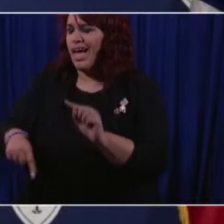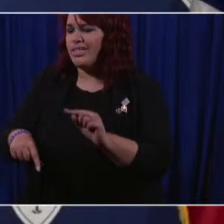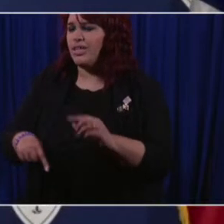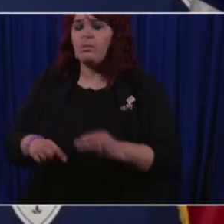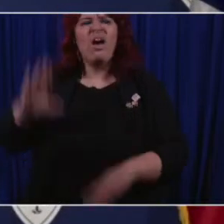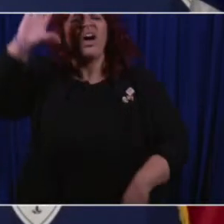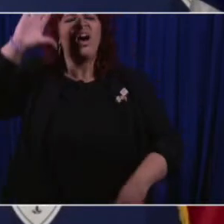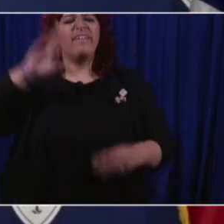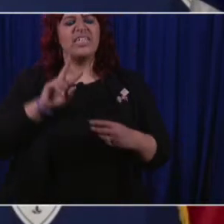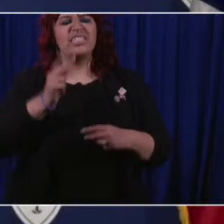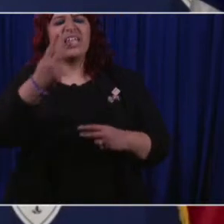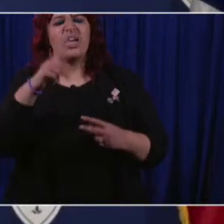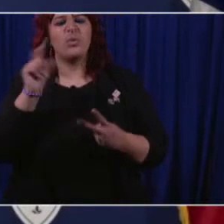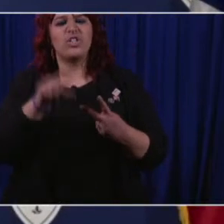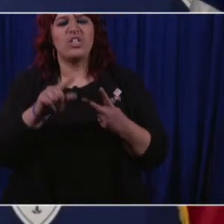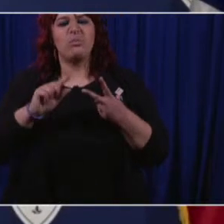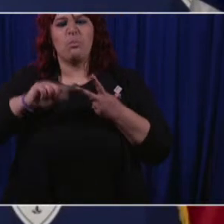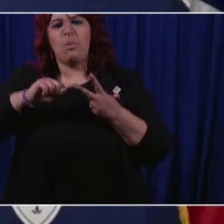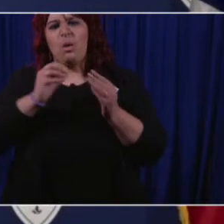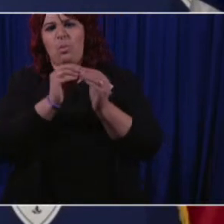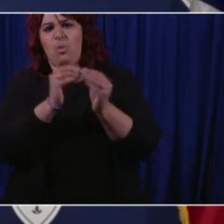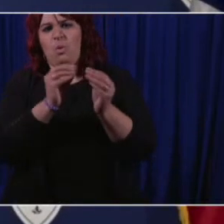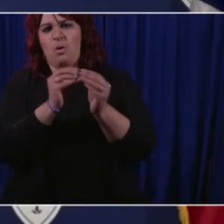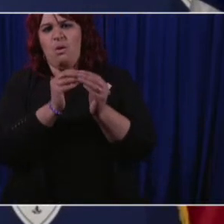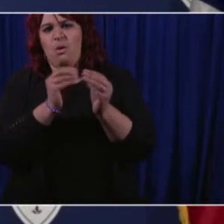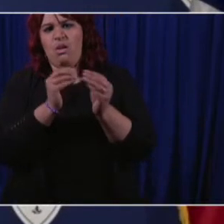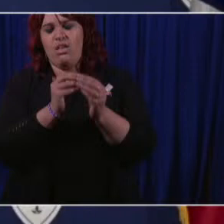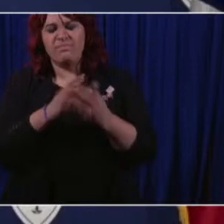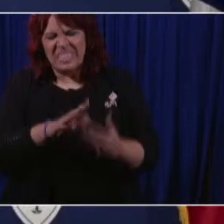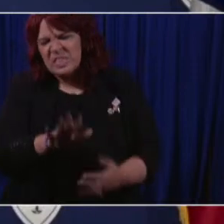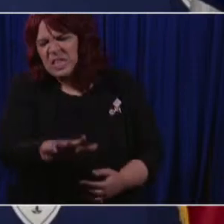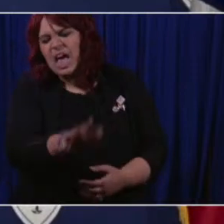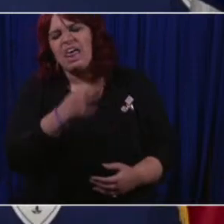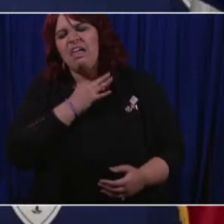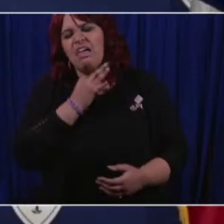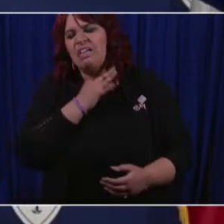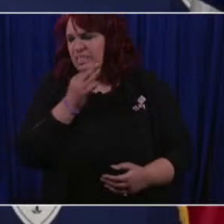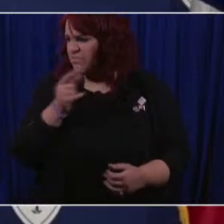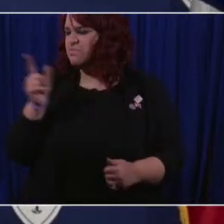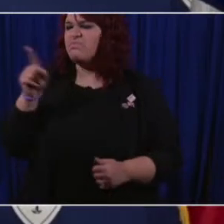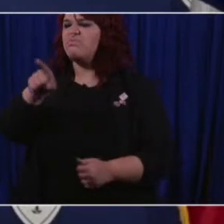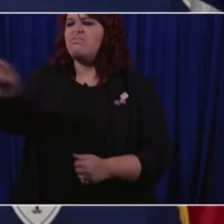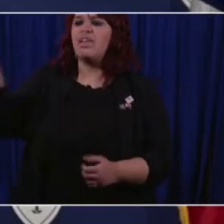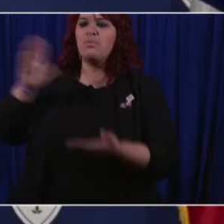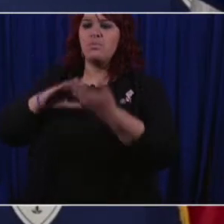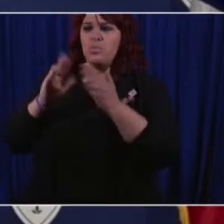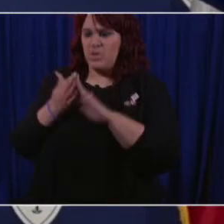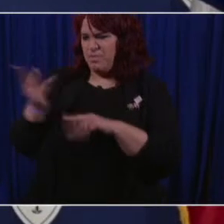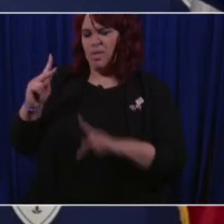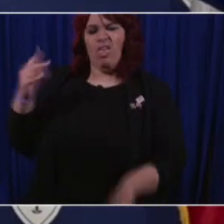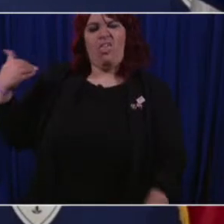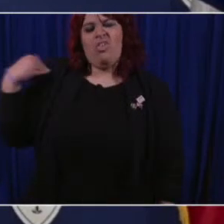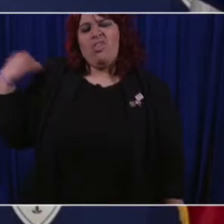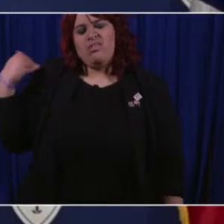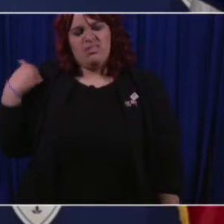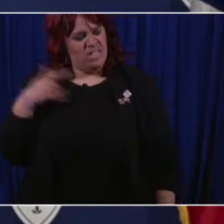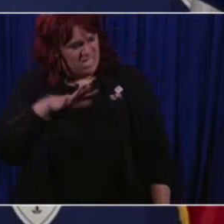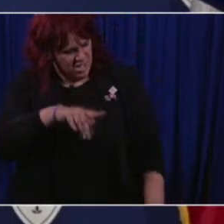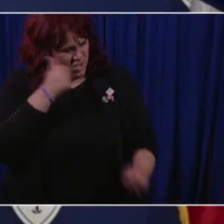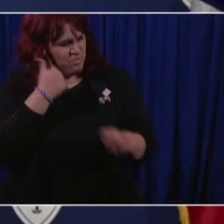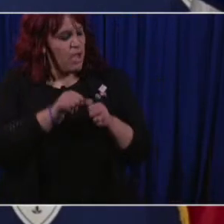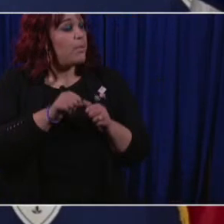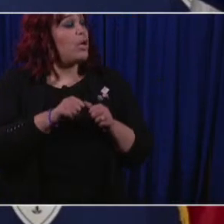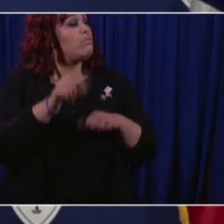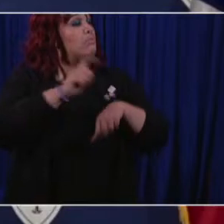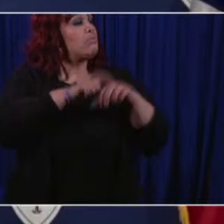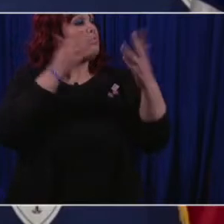question is I've had some in the community come up to me and ask, when you implemented the curfew, the beginning and end of it was tied to